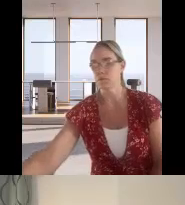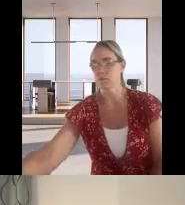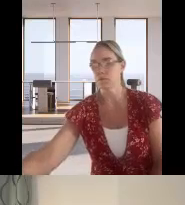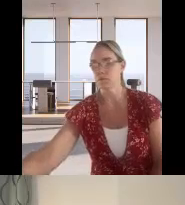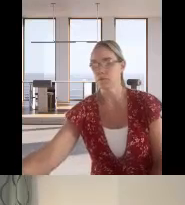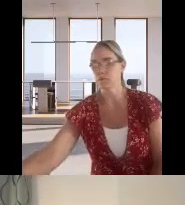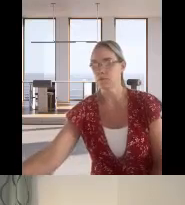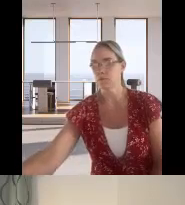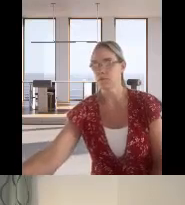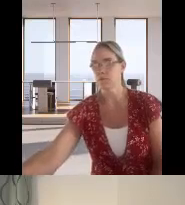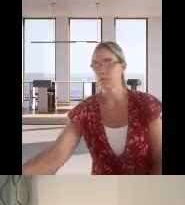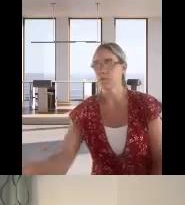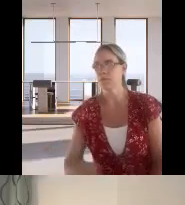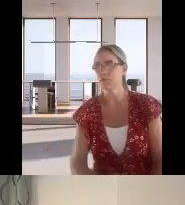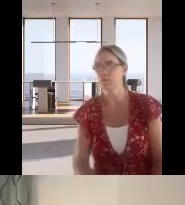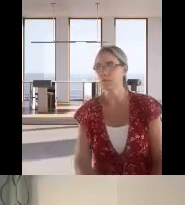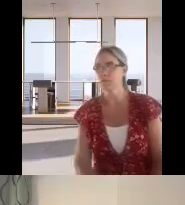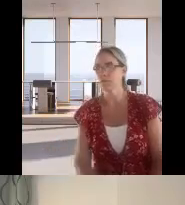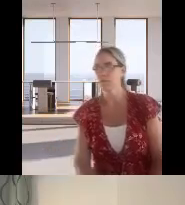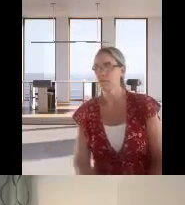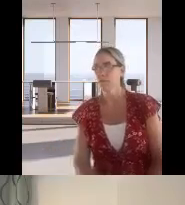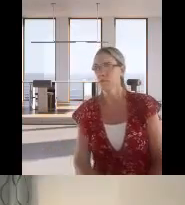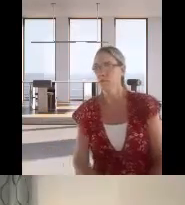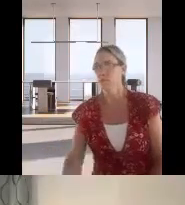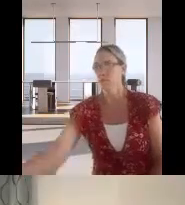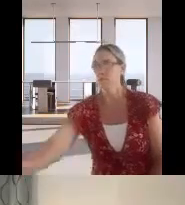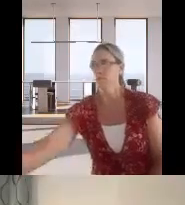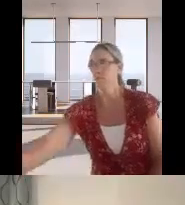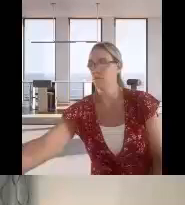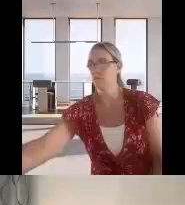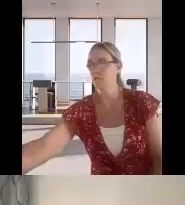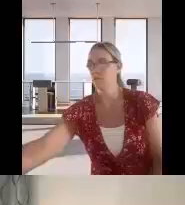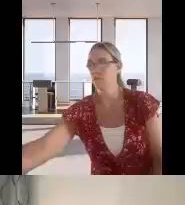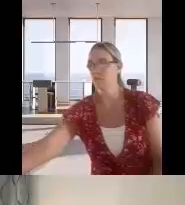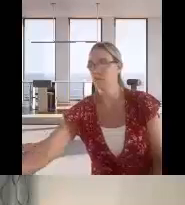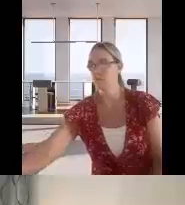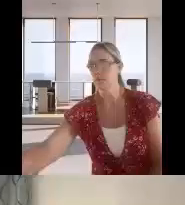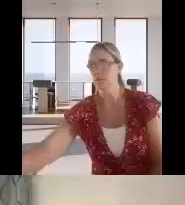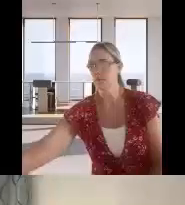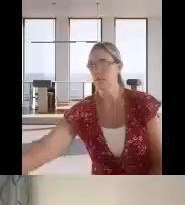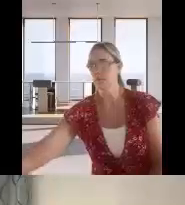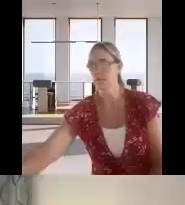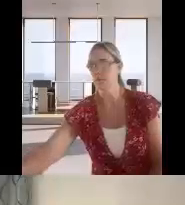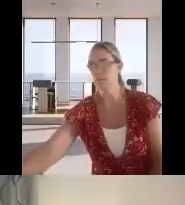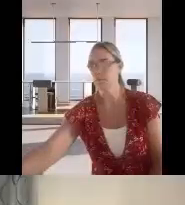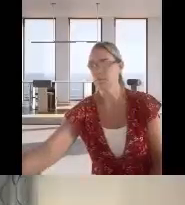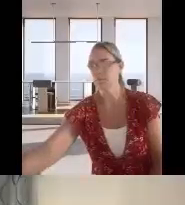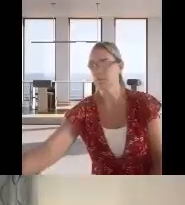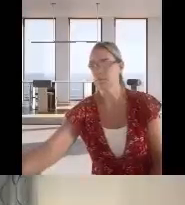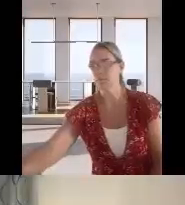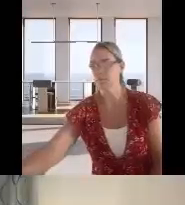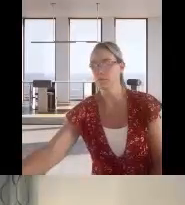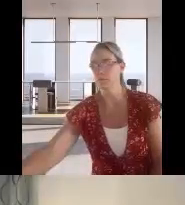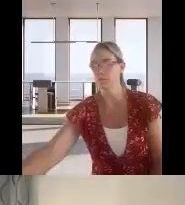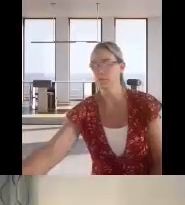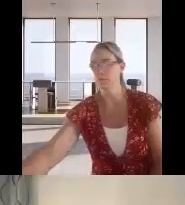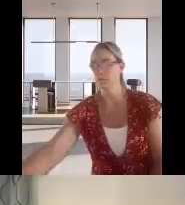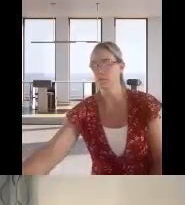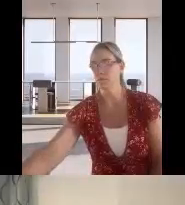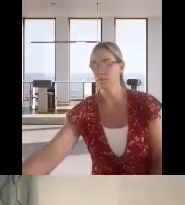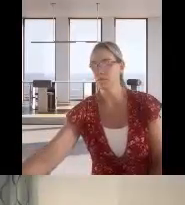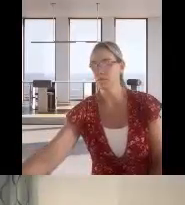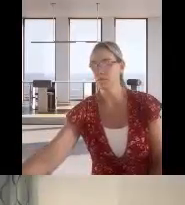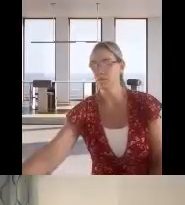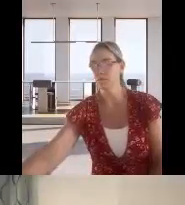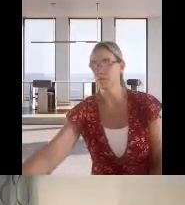an ask for 125 FTE full-time EAs. As you know, and many of